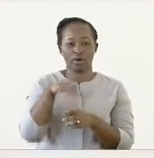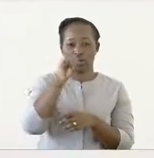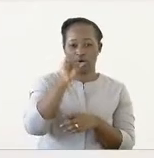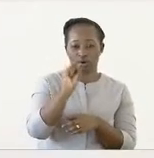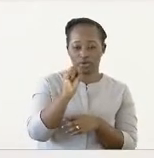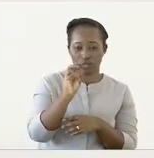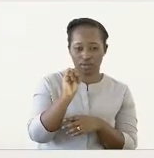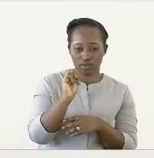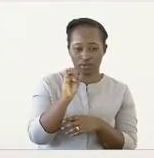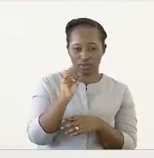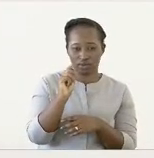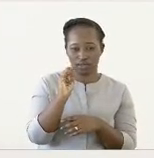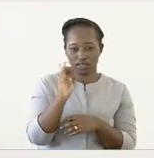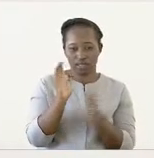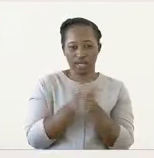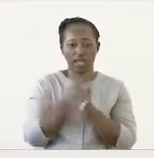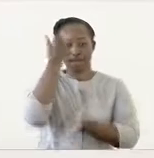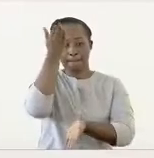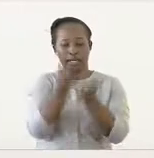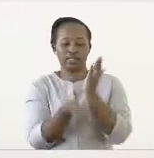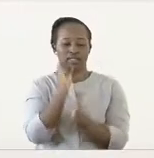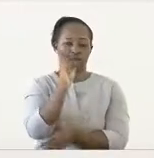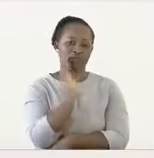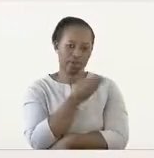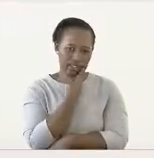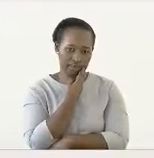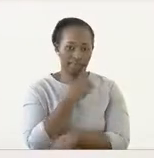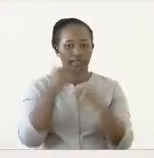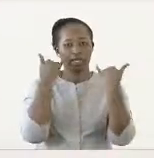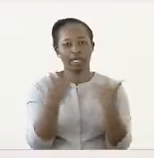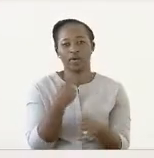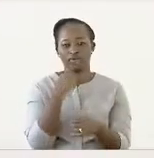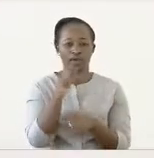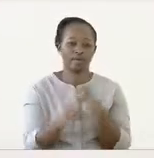as well as balancing of water. Let's talk about